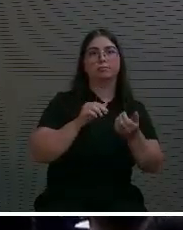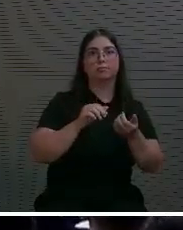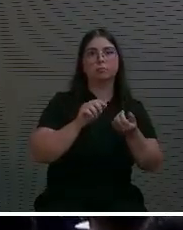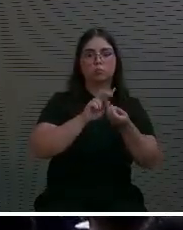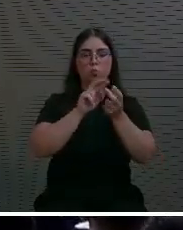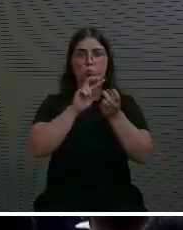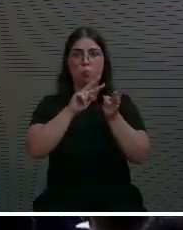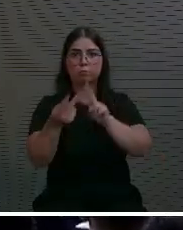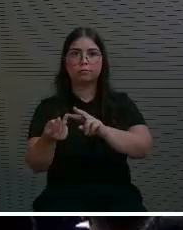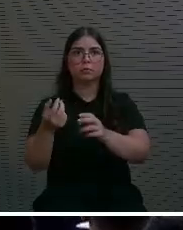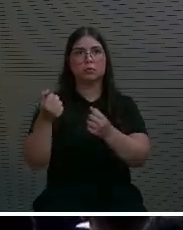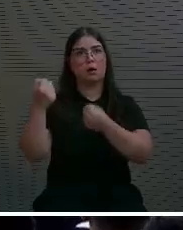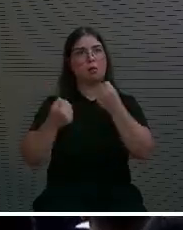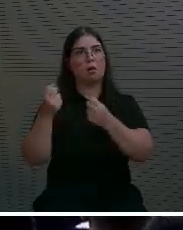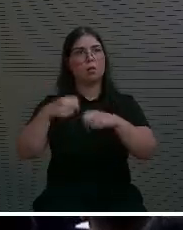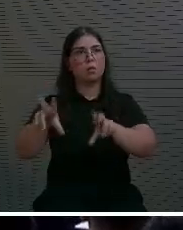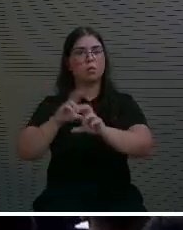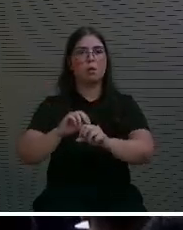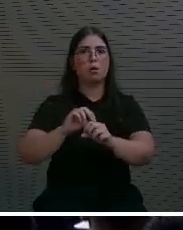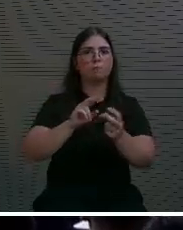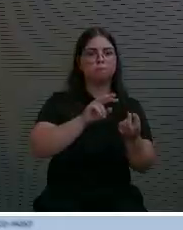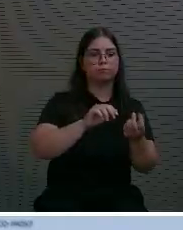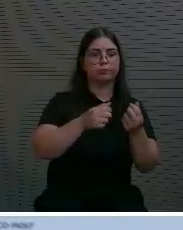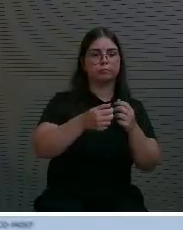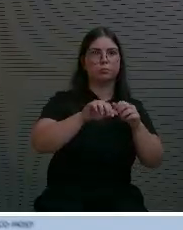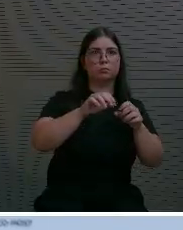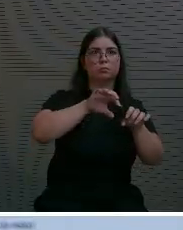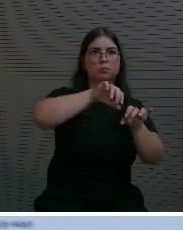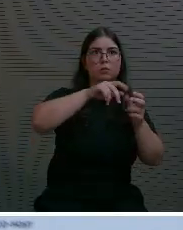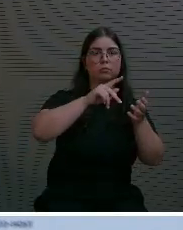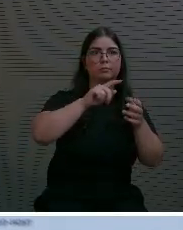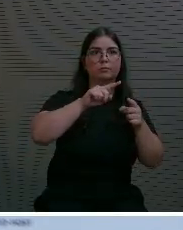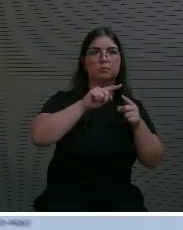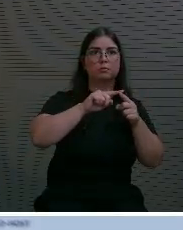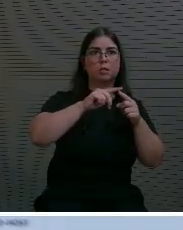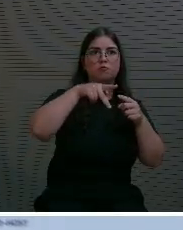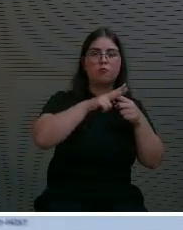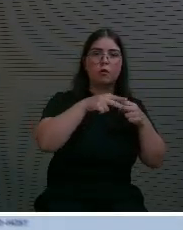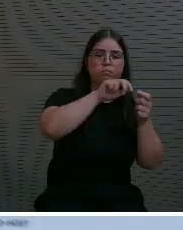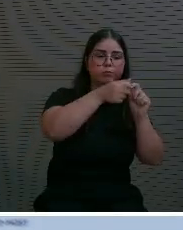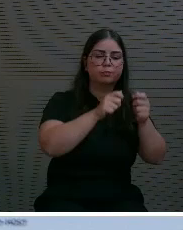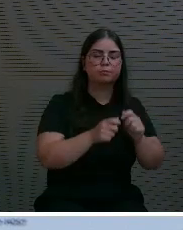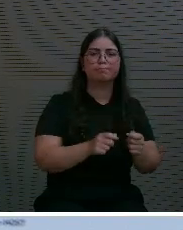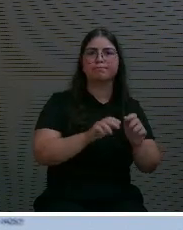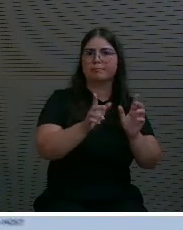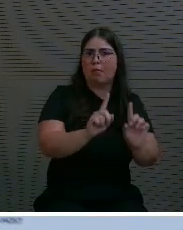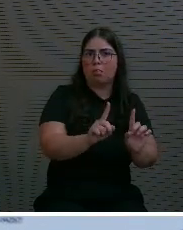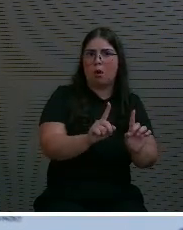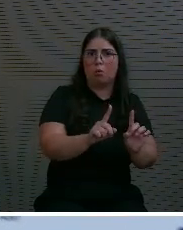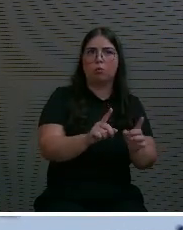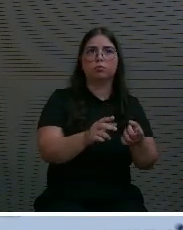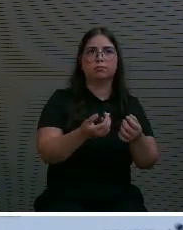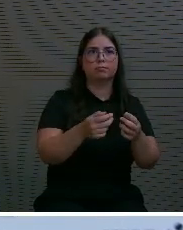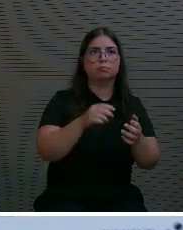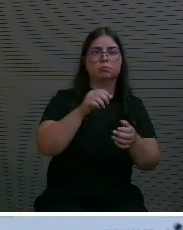up the version of the car that has the GPS? No, I don't. I unplug the GPS, I put it into my new